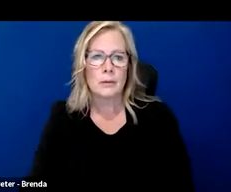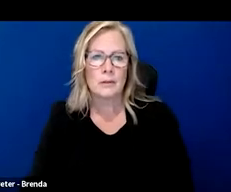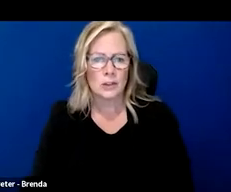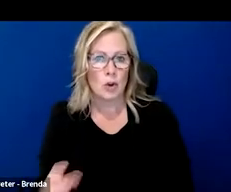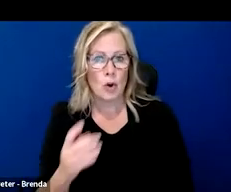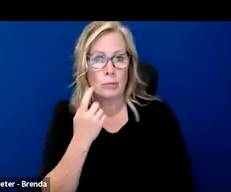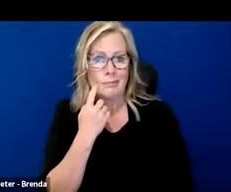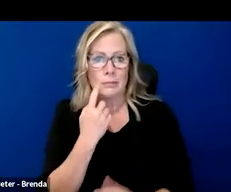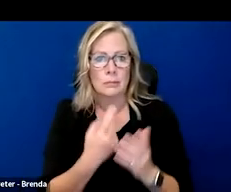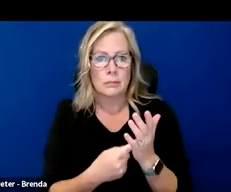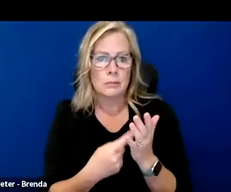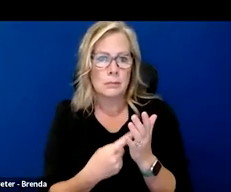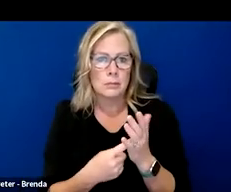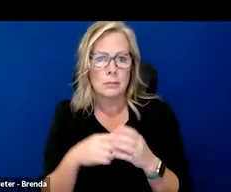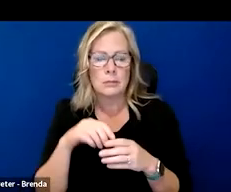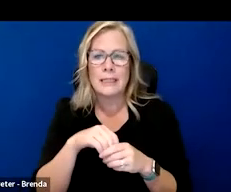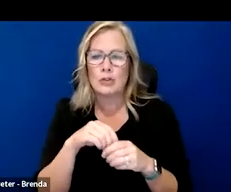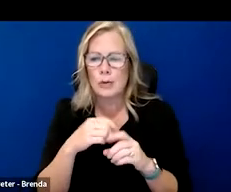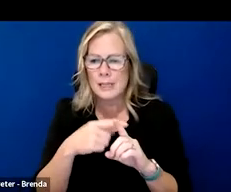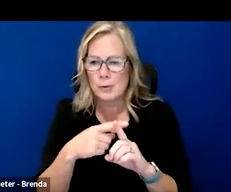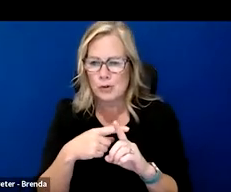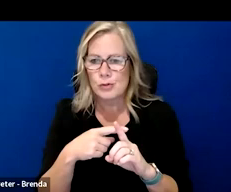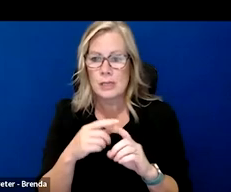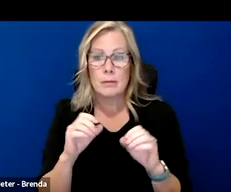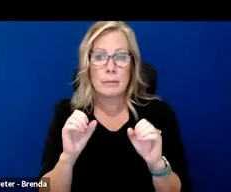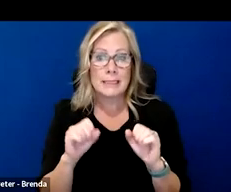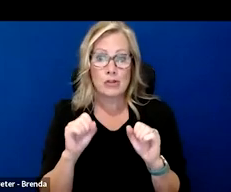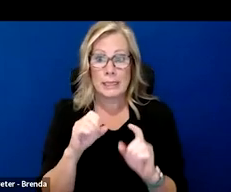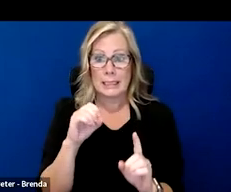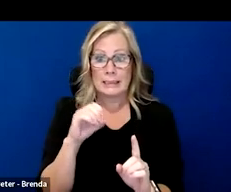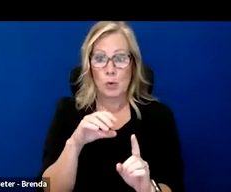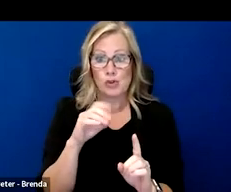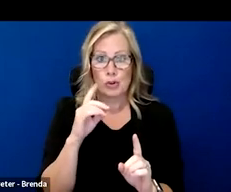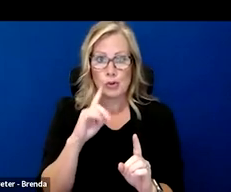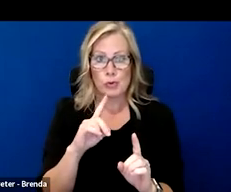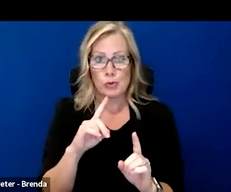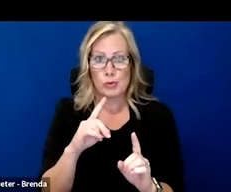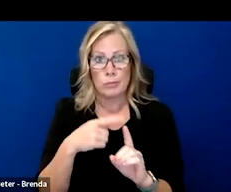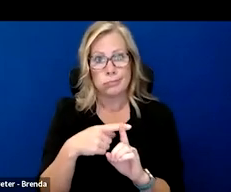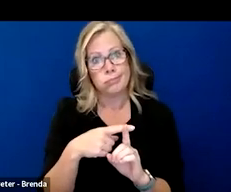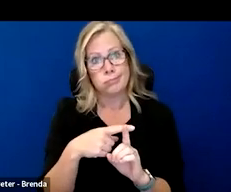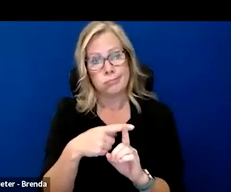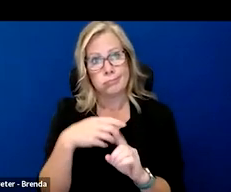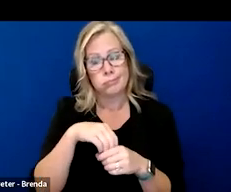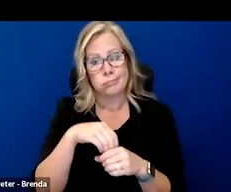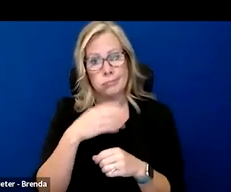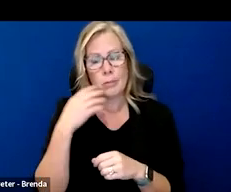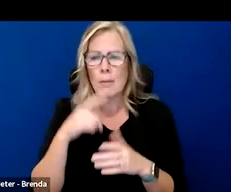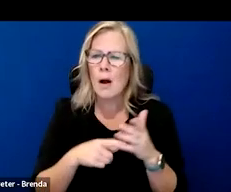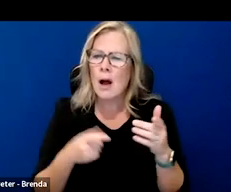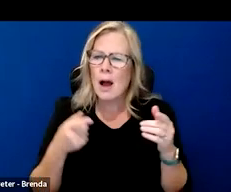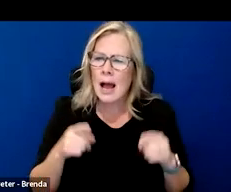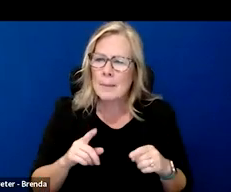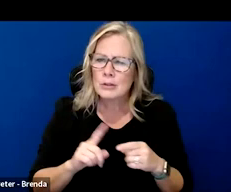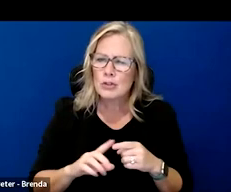perhaps exposure to them if we're indoors. What actually happens to our bodies when we're exposed